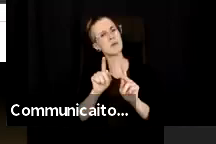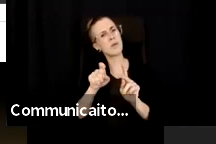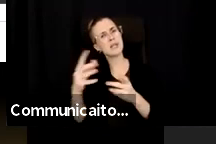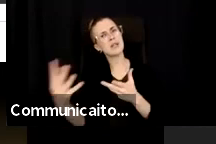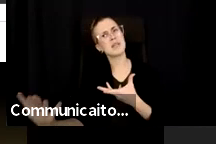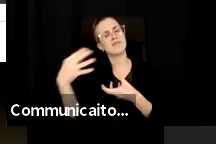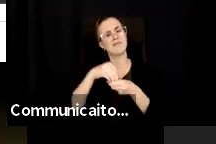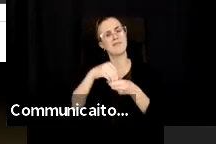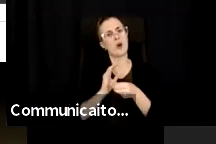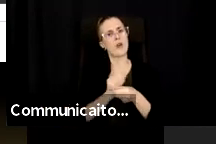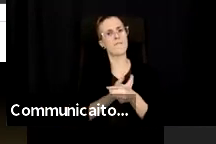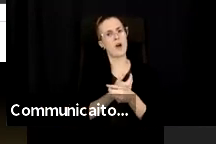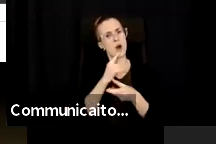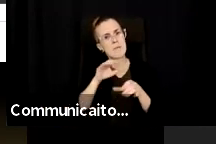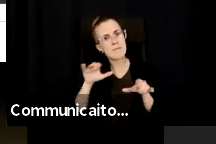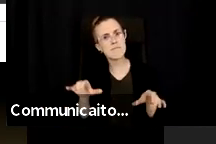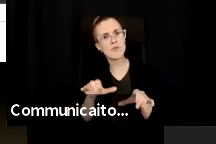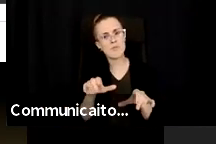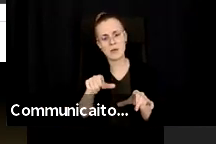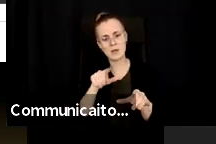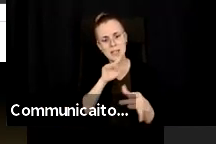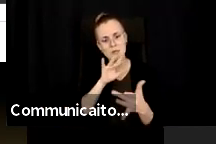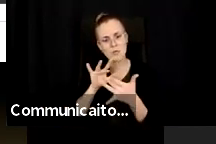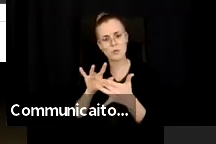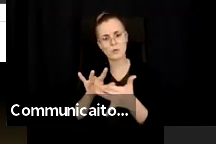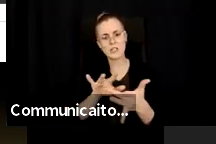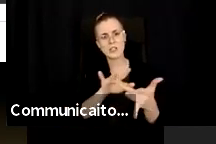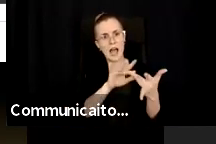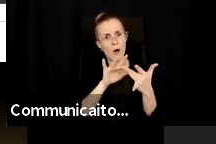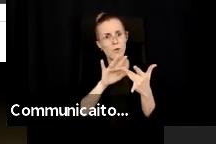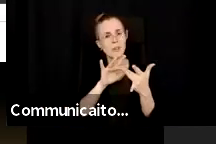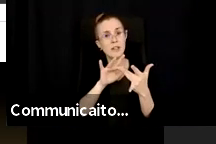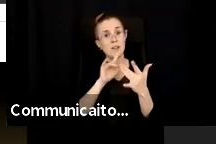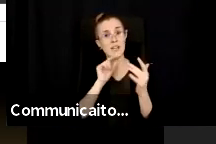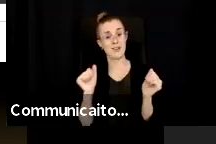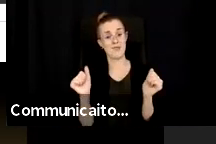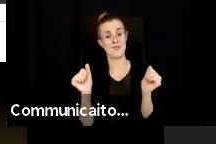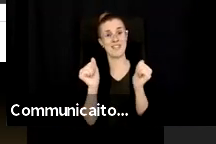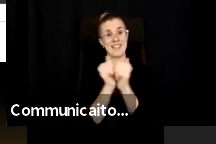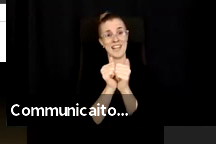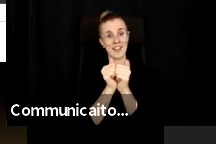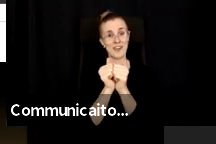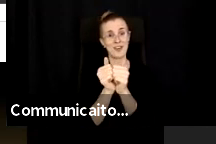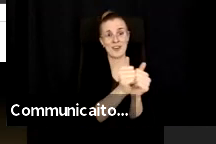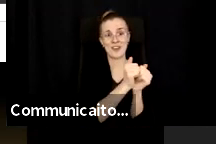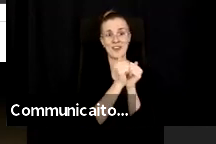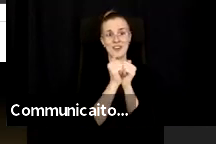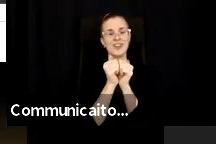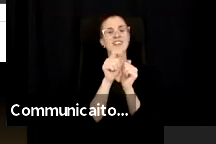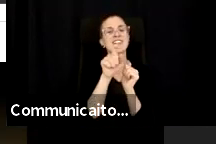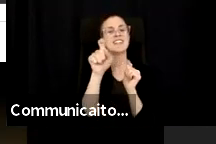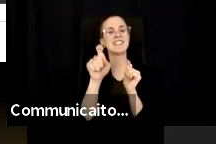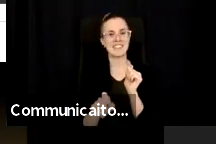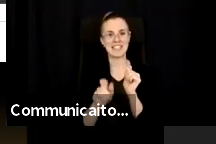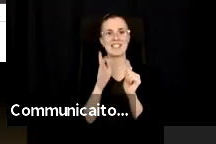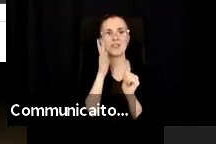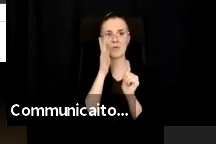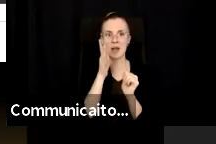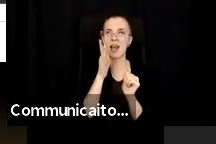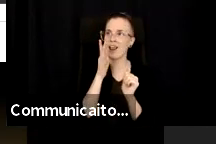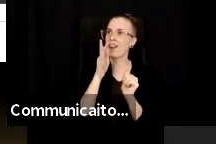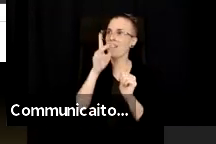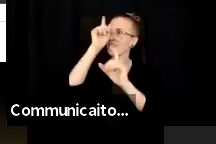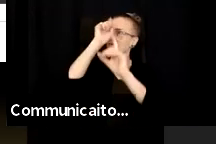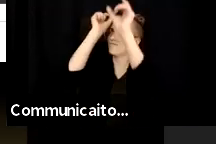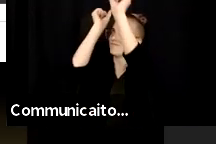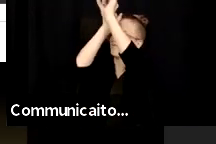them, and together, Texas will live the vision that George Herbert